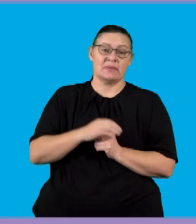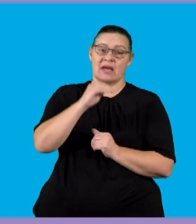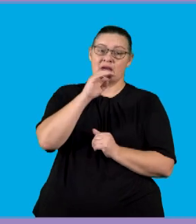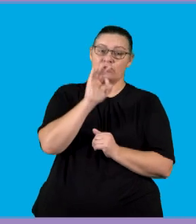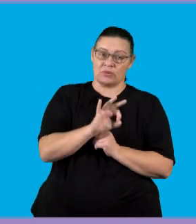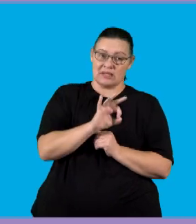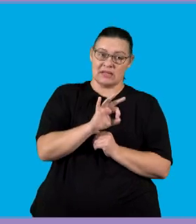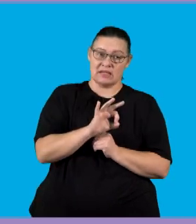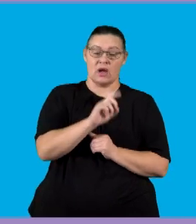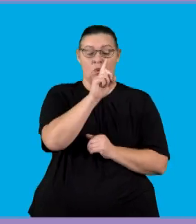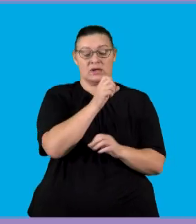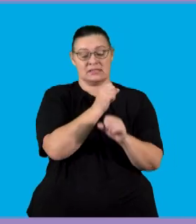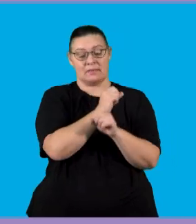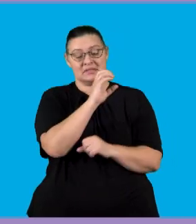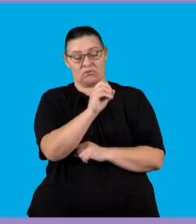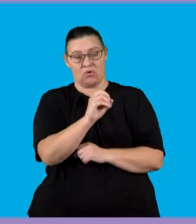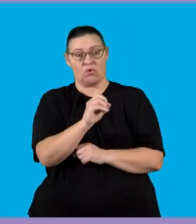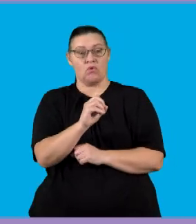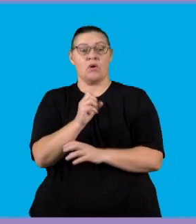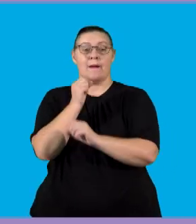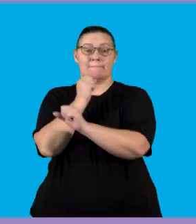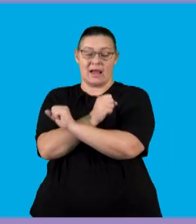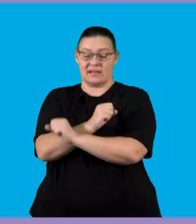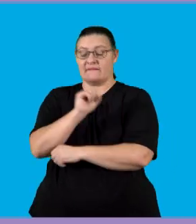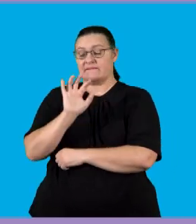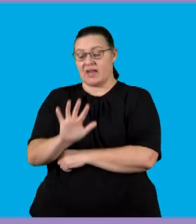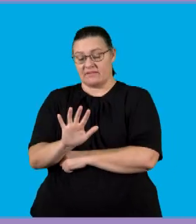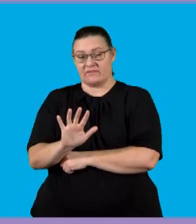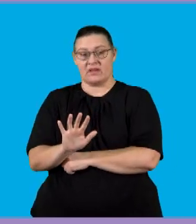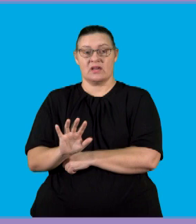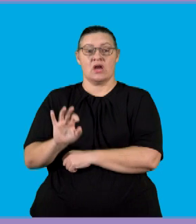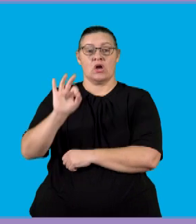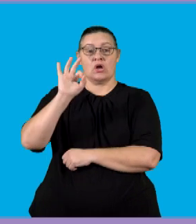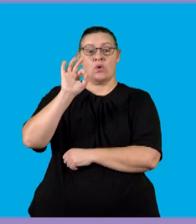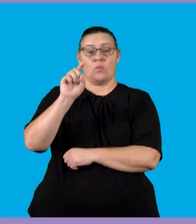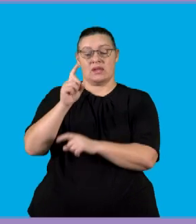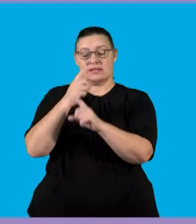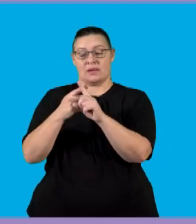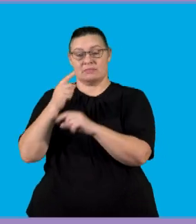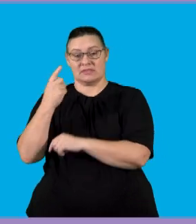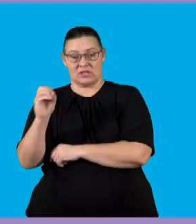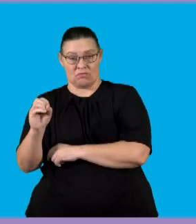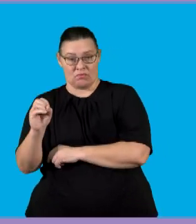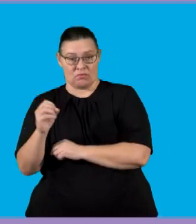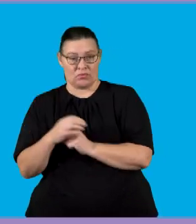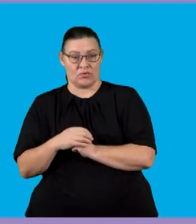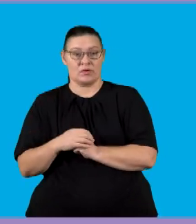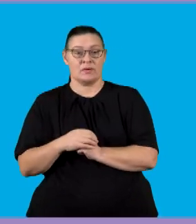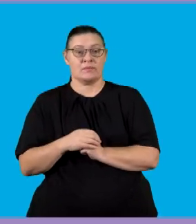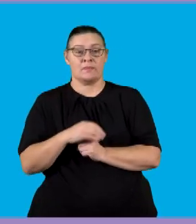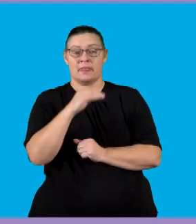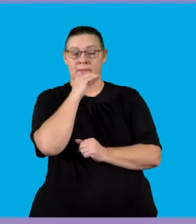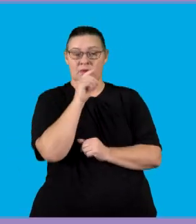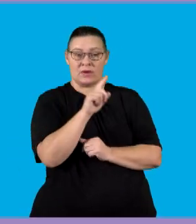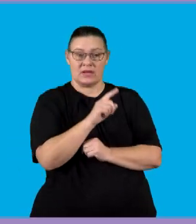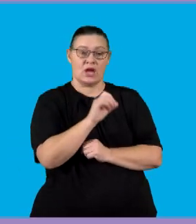will be 3, 1 multiplied by 0, multiplied by 5, 1 multiplied by 0. Now that is going